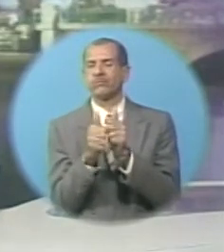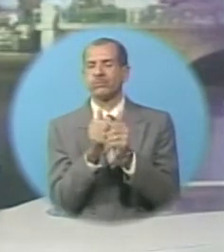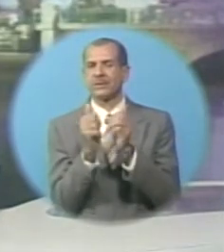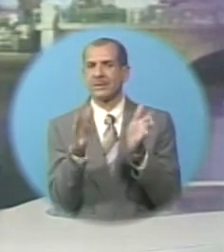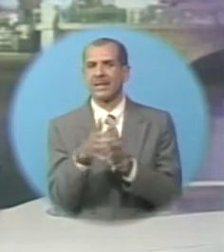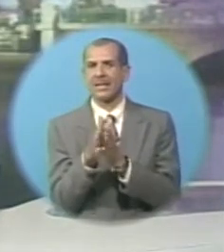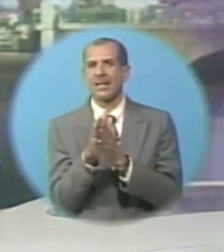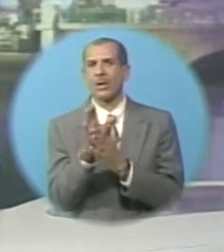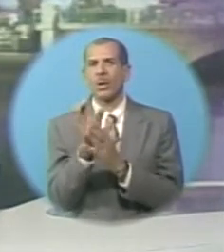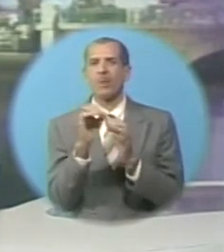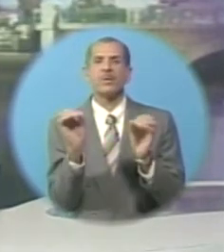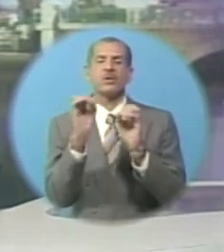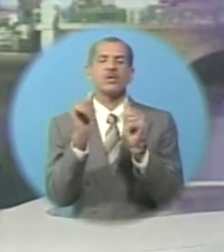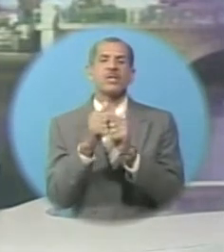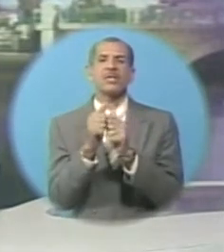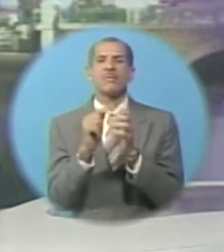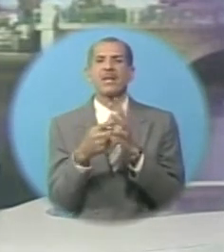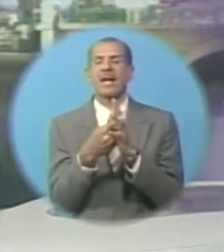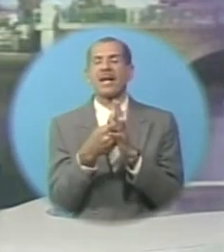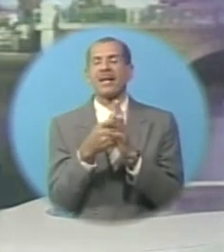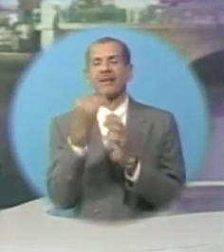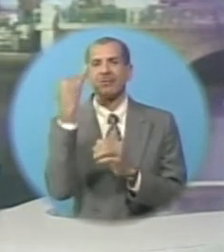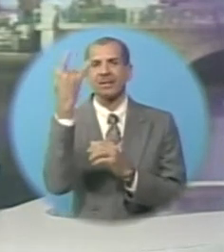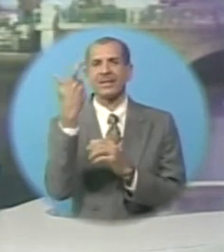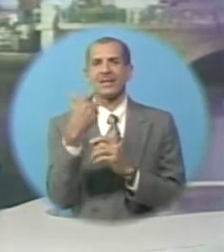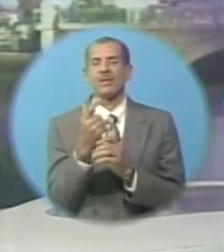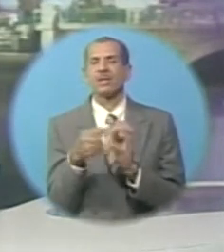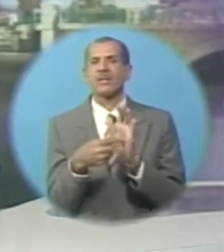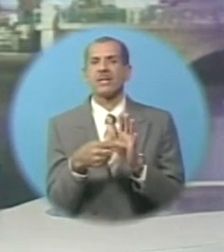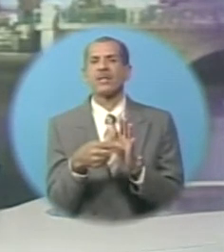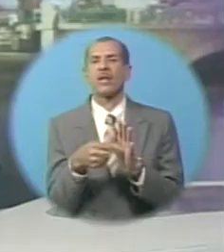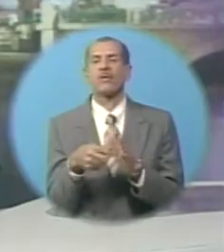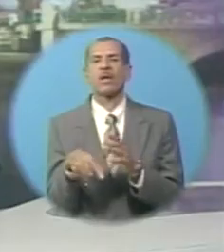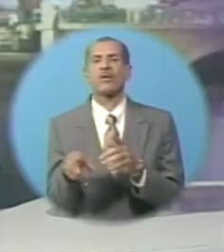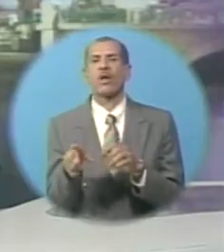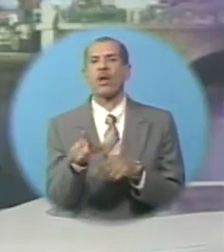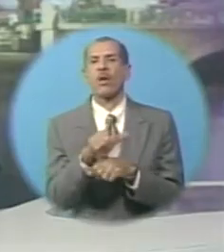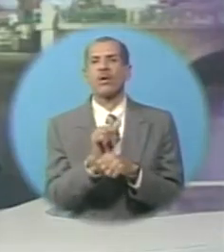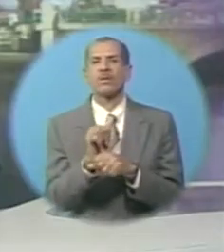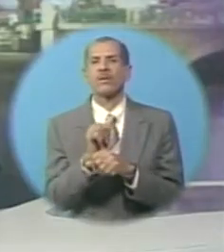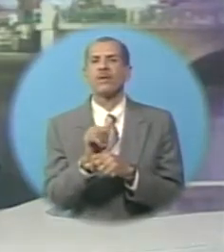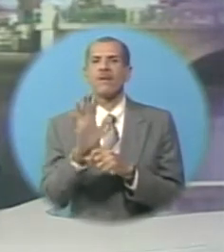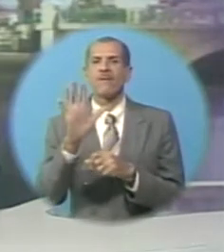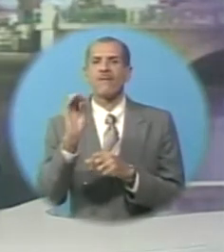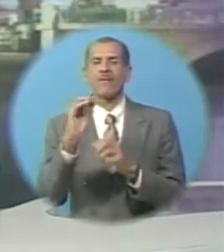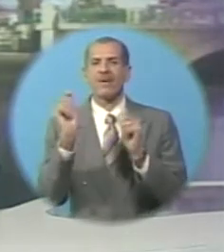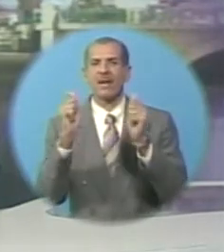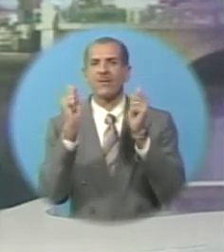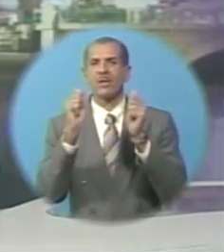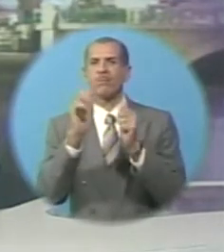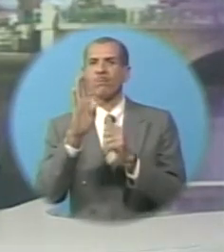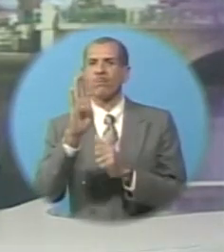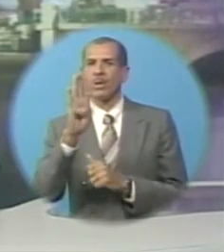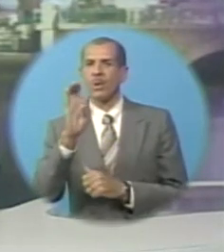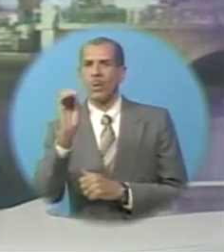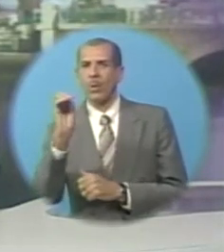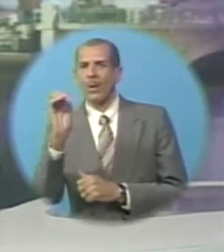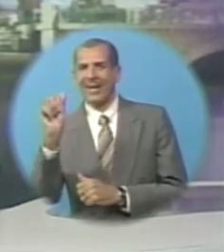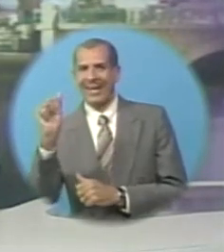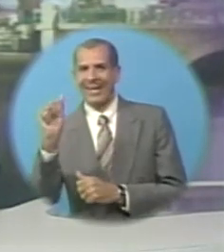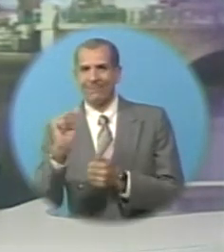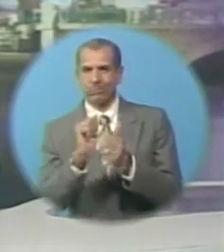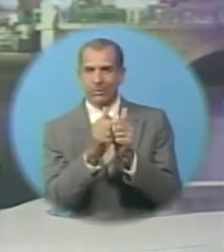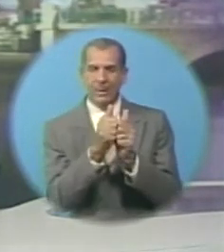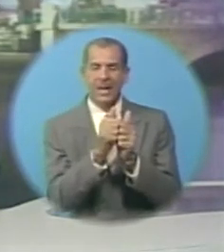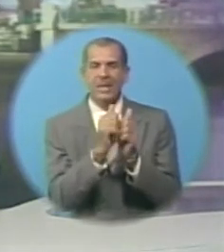Association launched an initiative today to showcase national athletes to locals through the 50th anniversary BOA Games. The event is